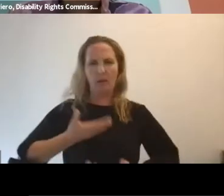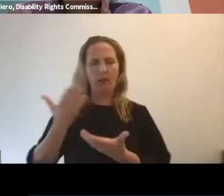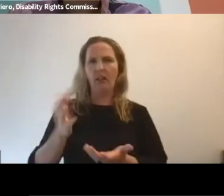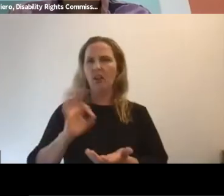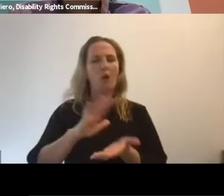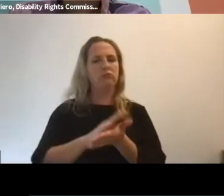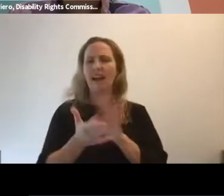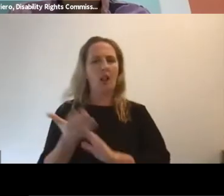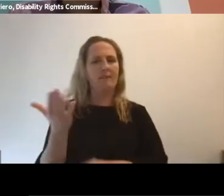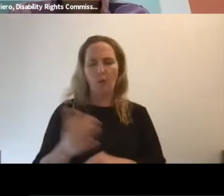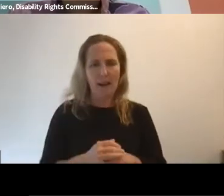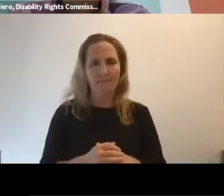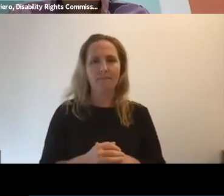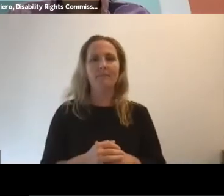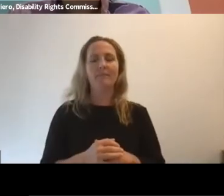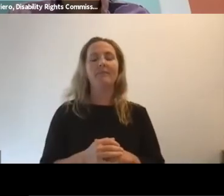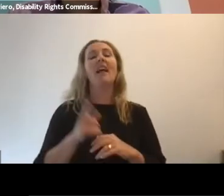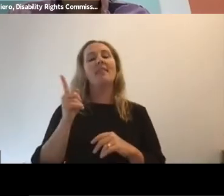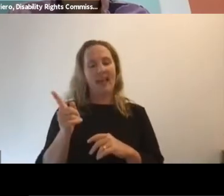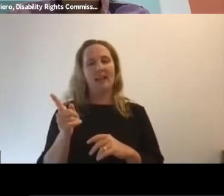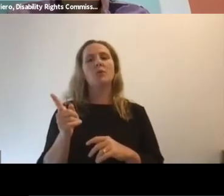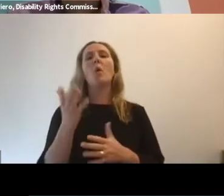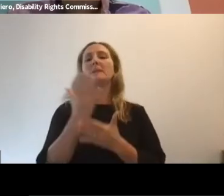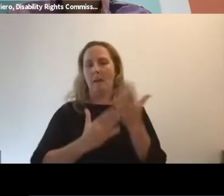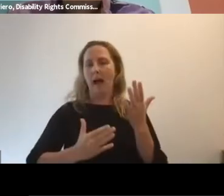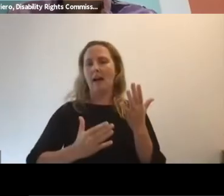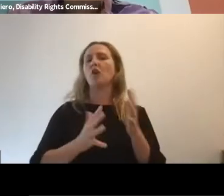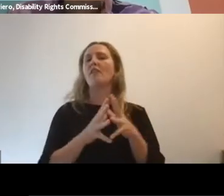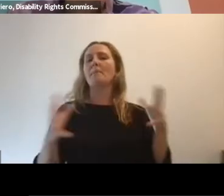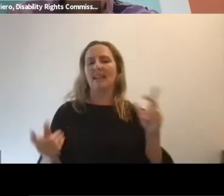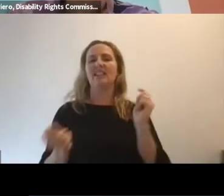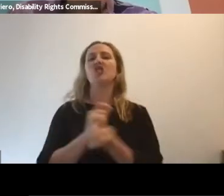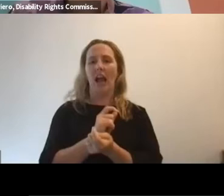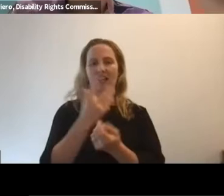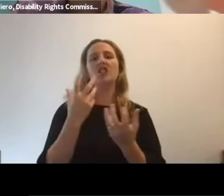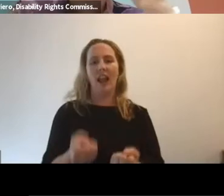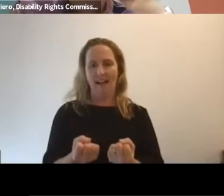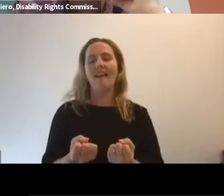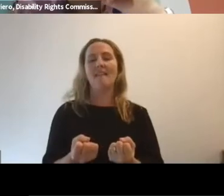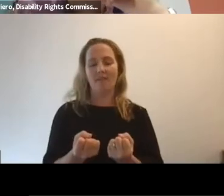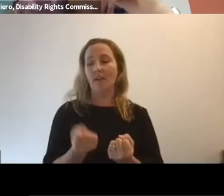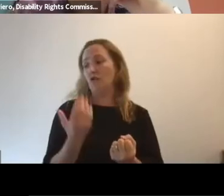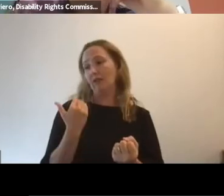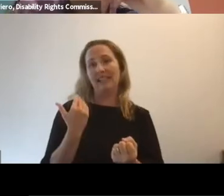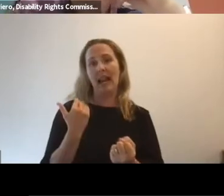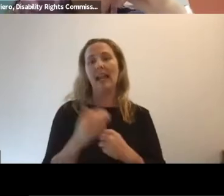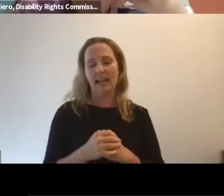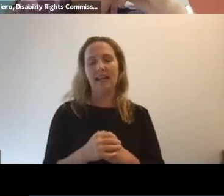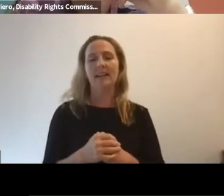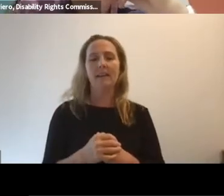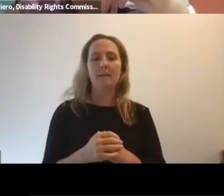practical. That's been part of a major change that's occurred in recent times,